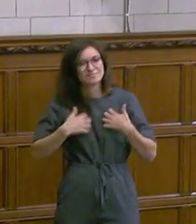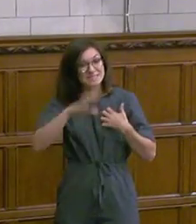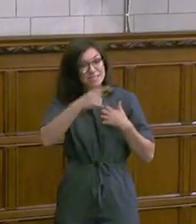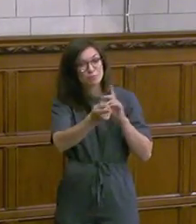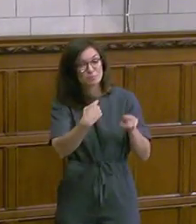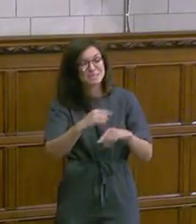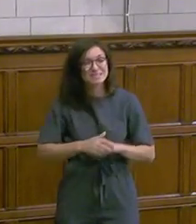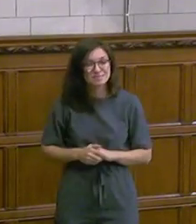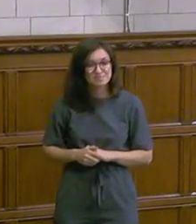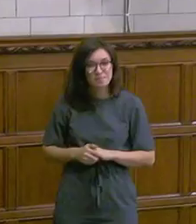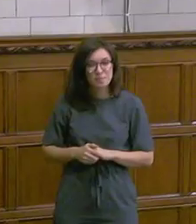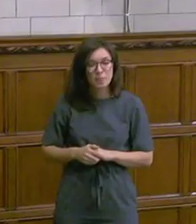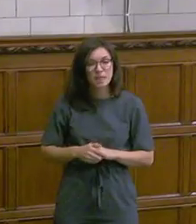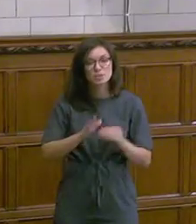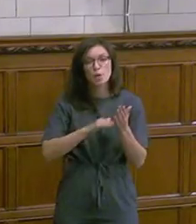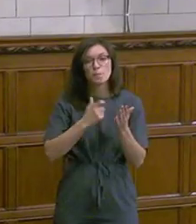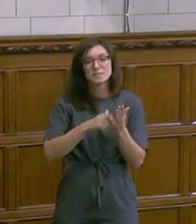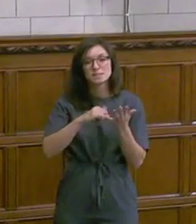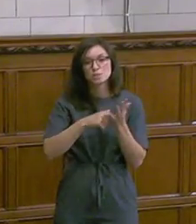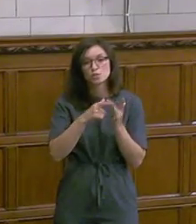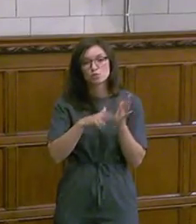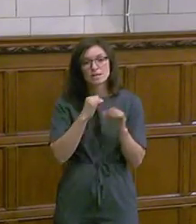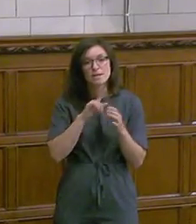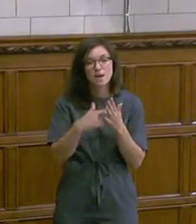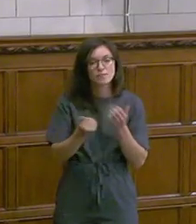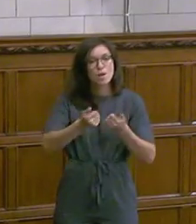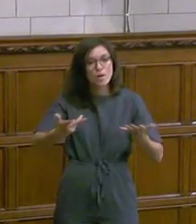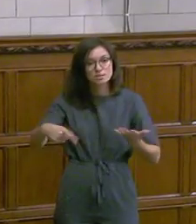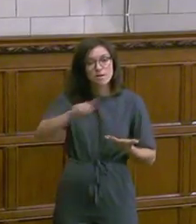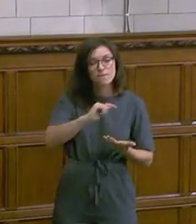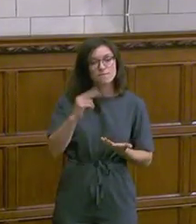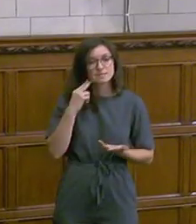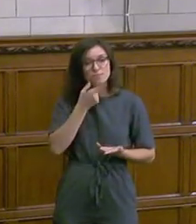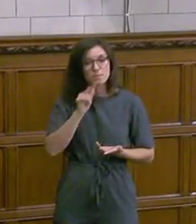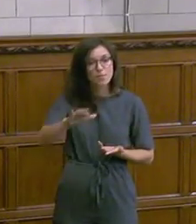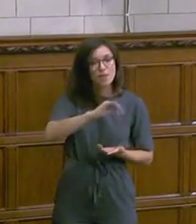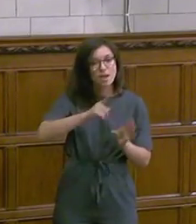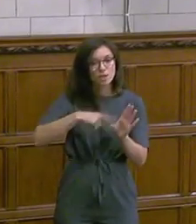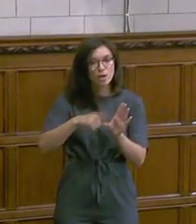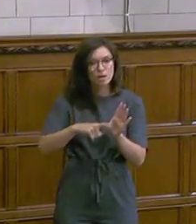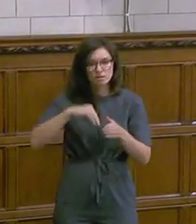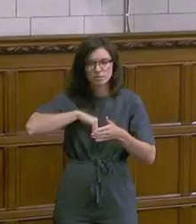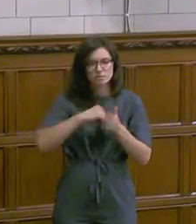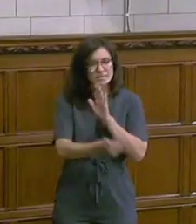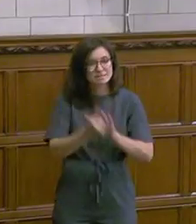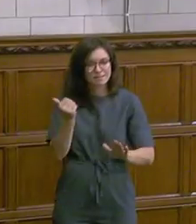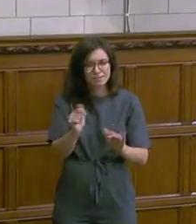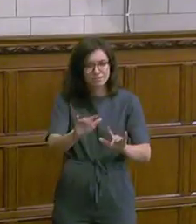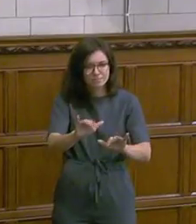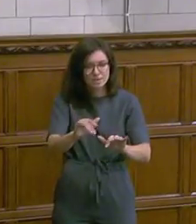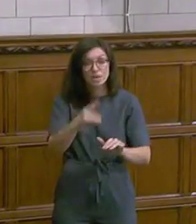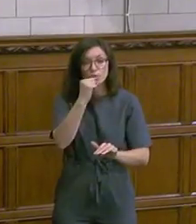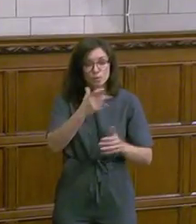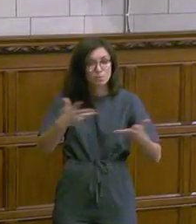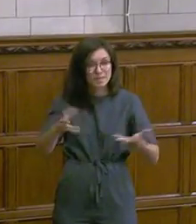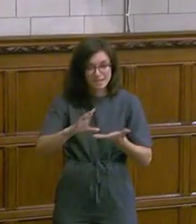there are some very, very able deaf young people out there who can be huge assets to UK POC. If we don't allow